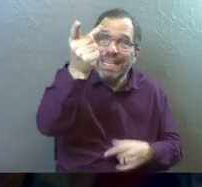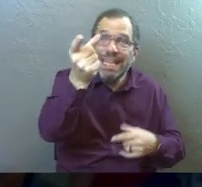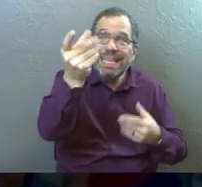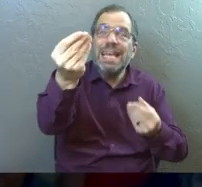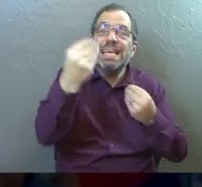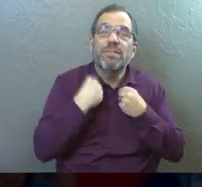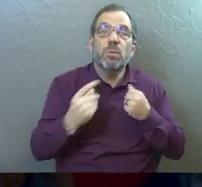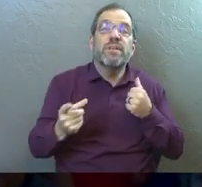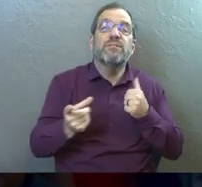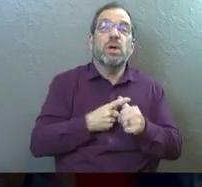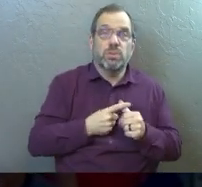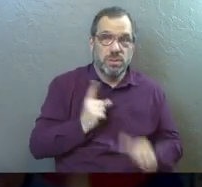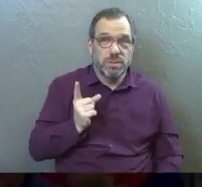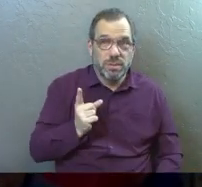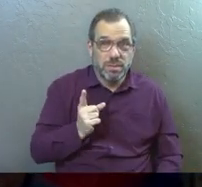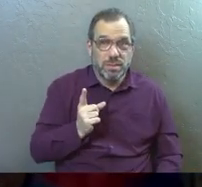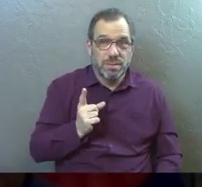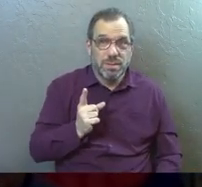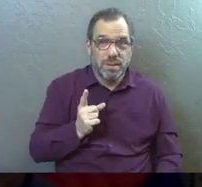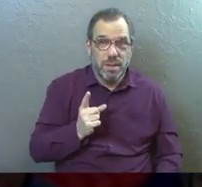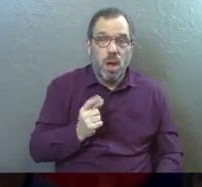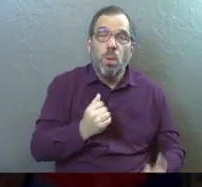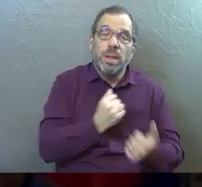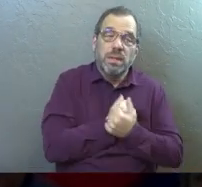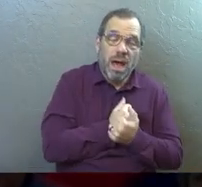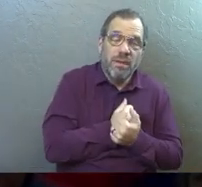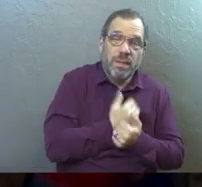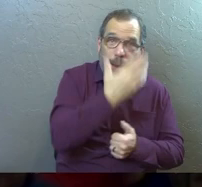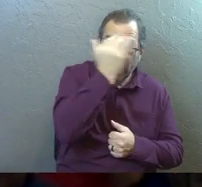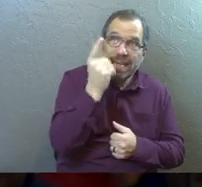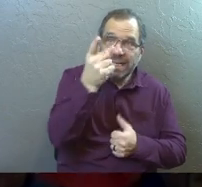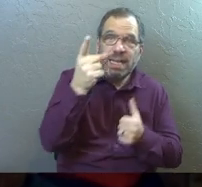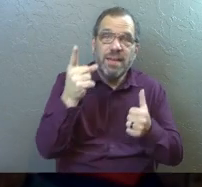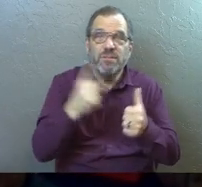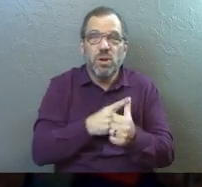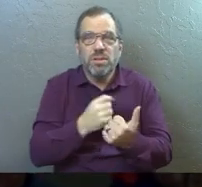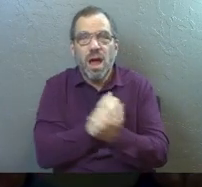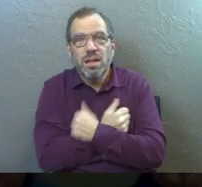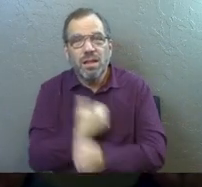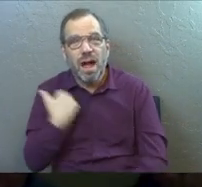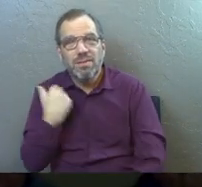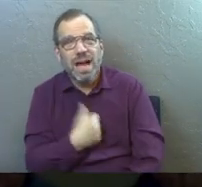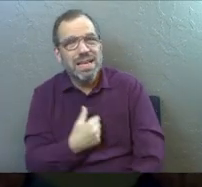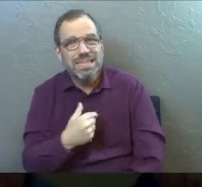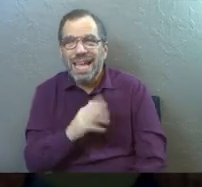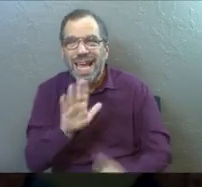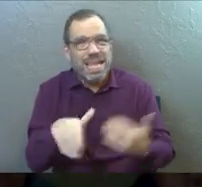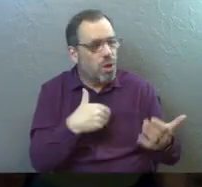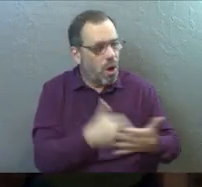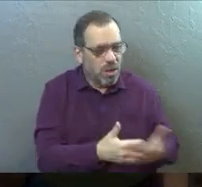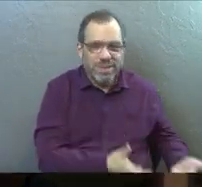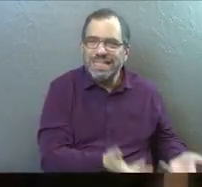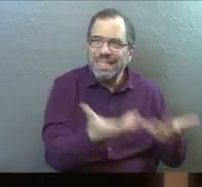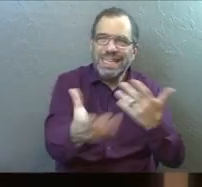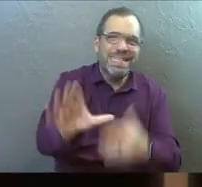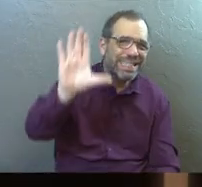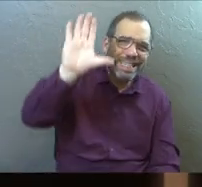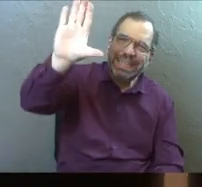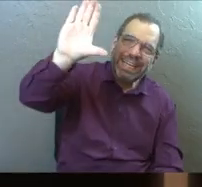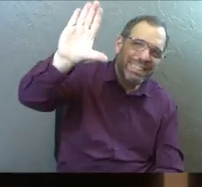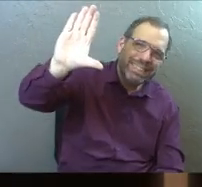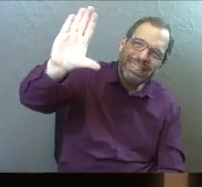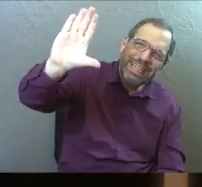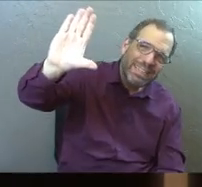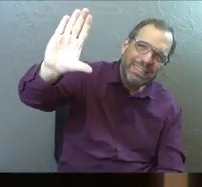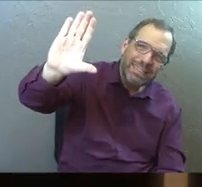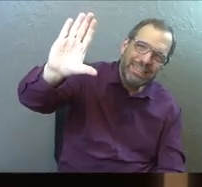first gave to us. We love because he first loved us. It's all his, amen? Amen. It's all